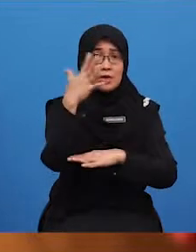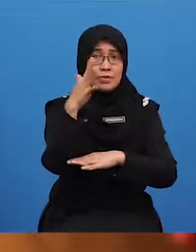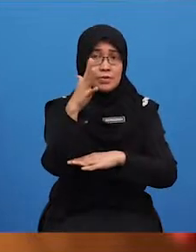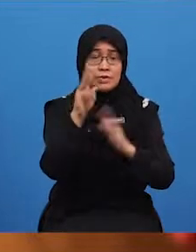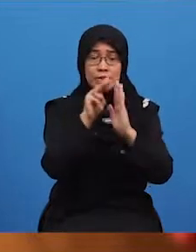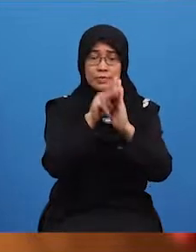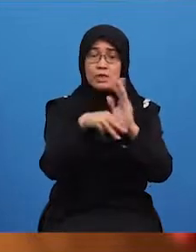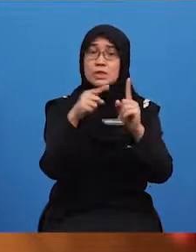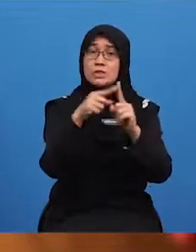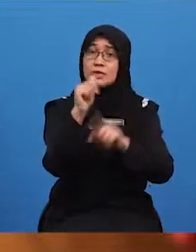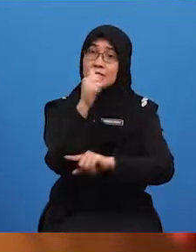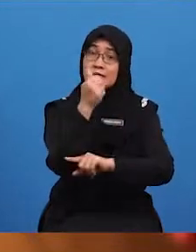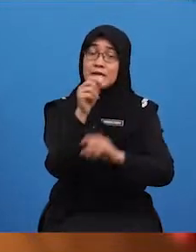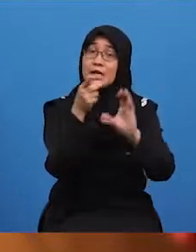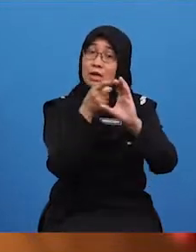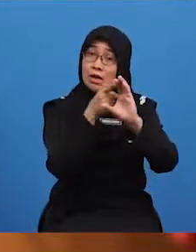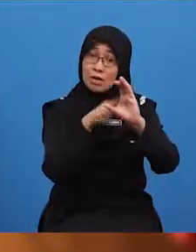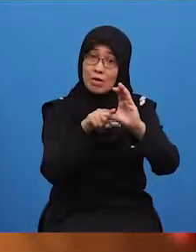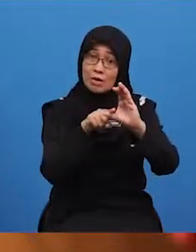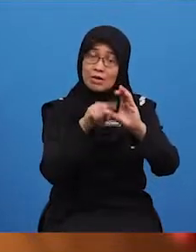minutes more to 10 o'clock.